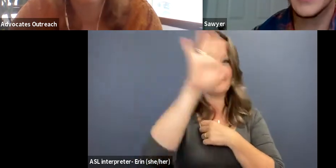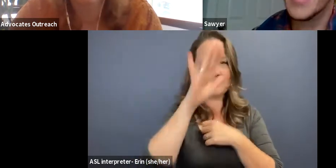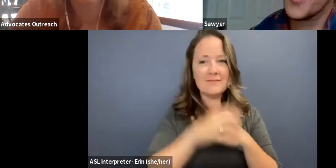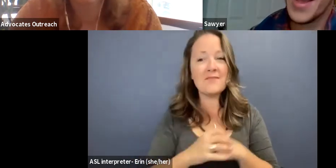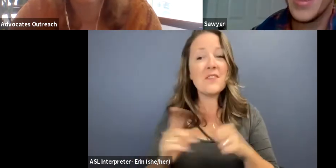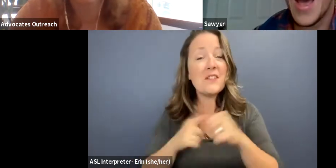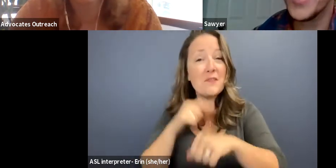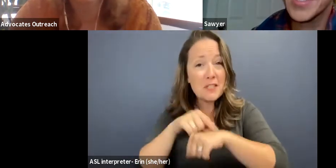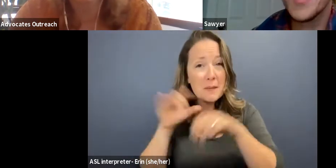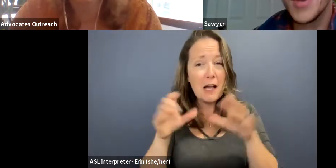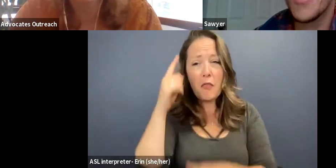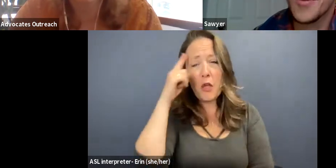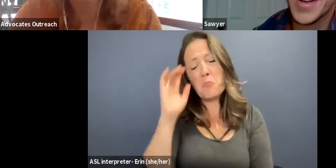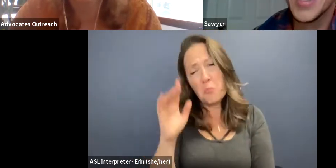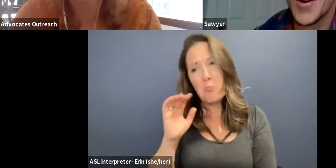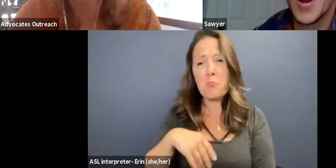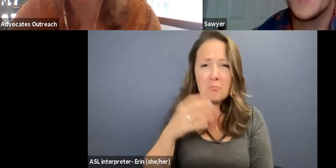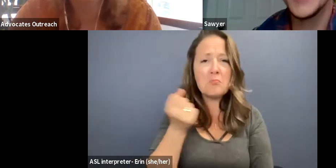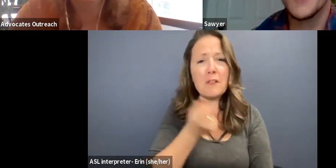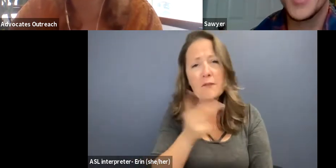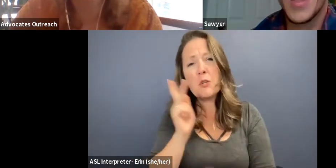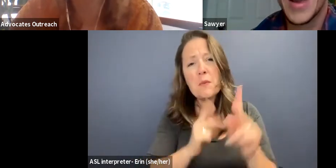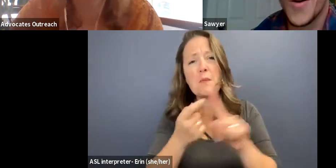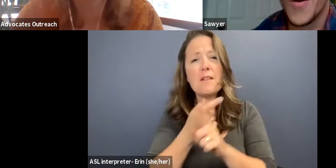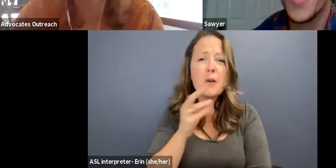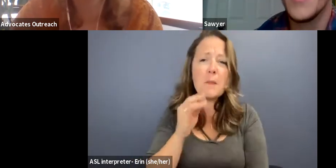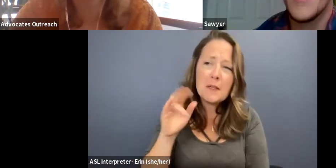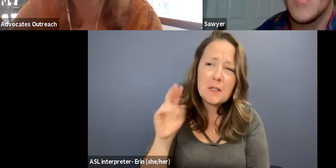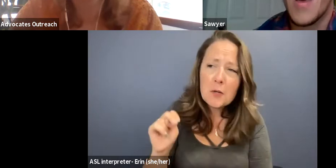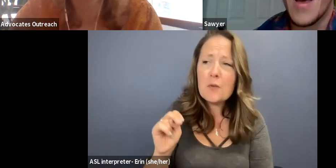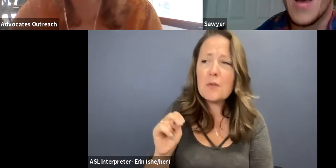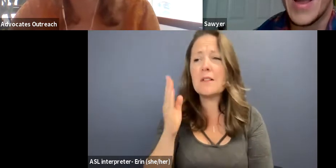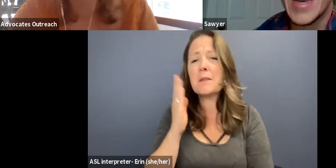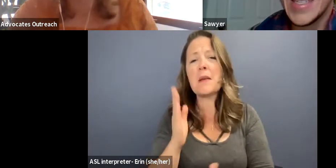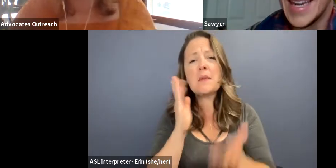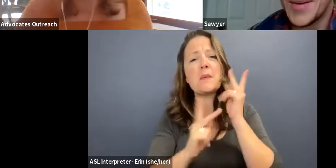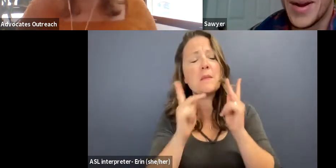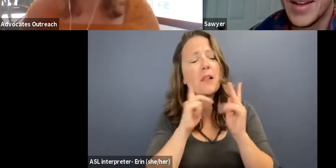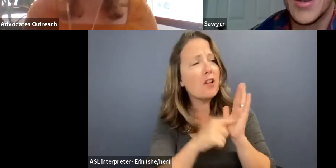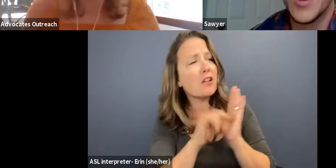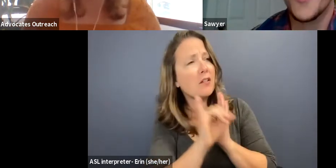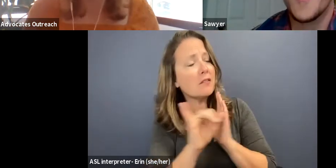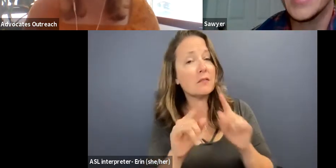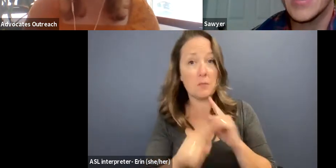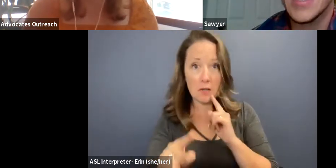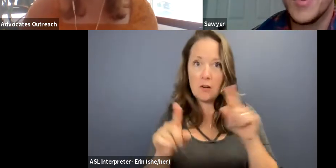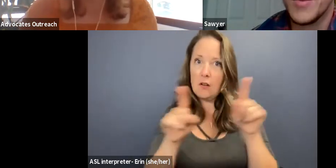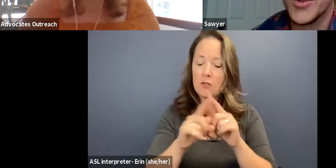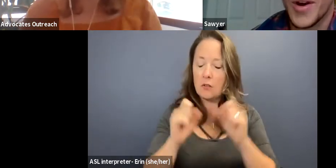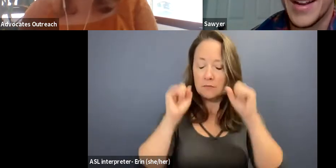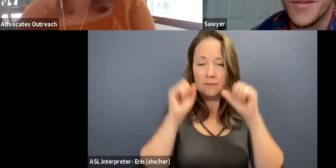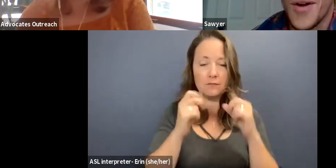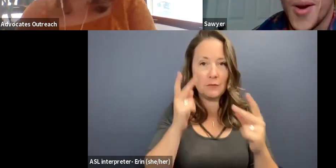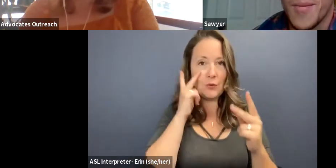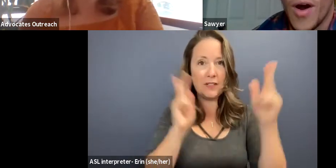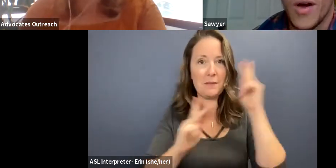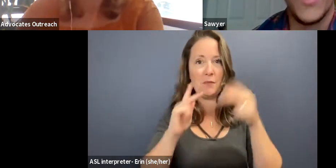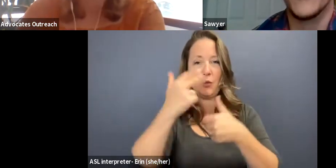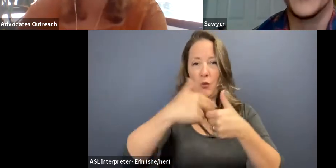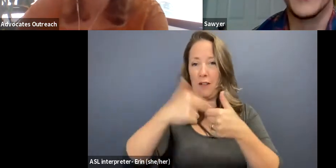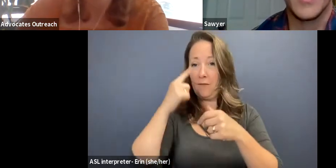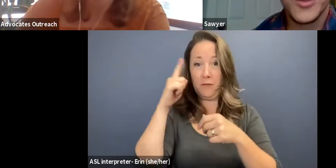on right now that I'm going to end and launch the results of that is talking about how comfortable or not